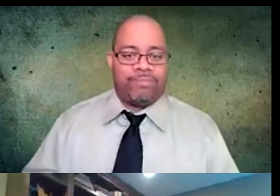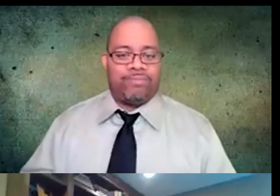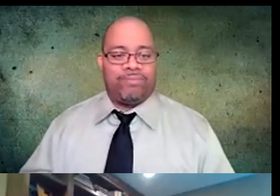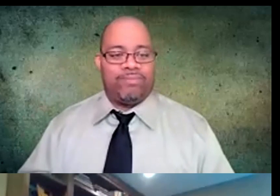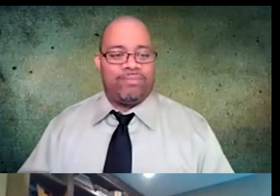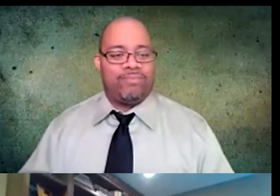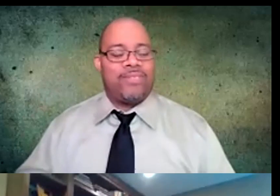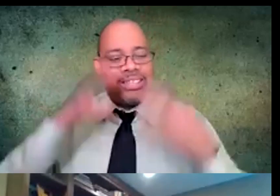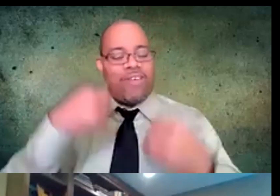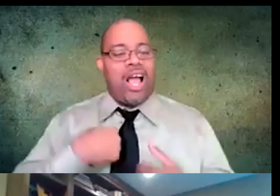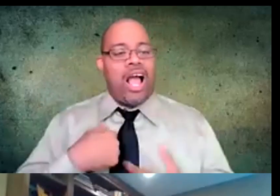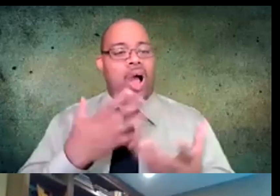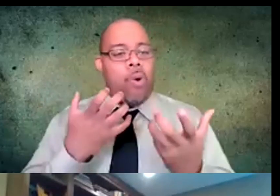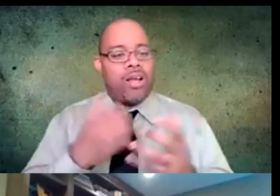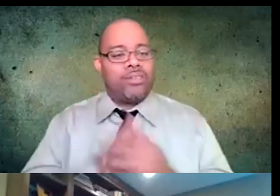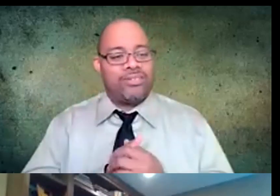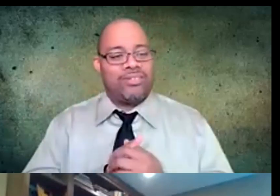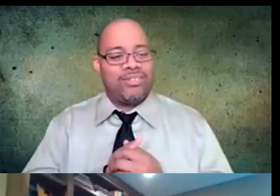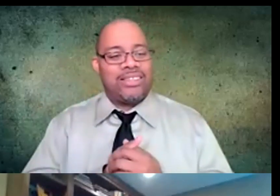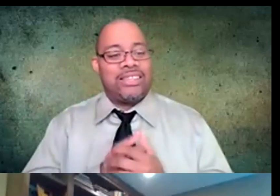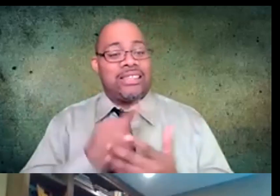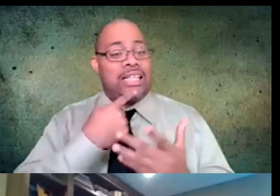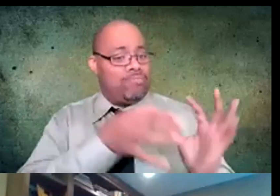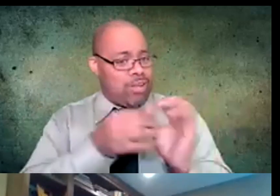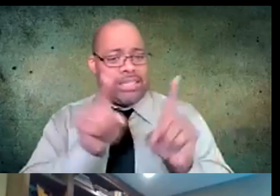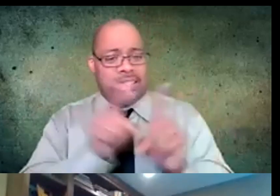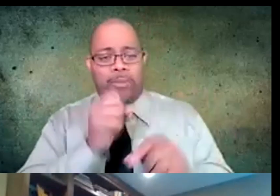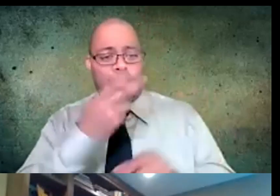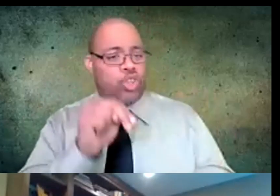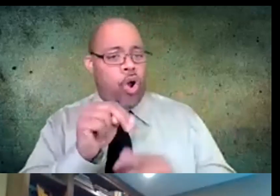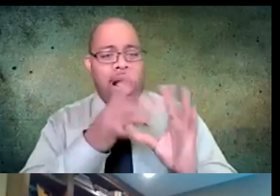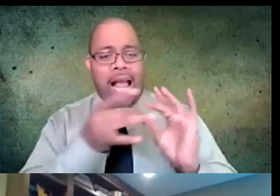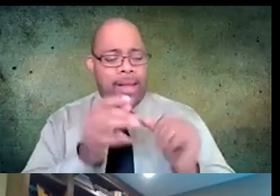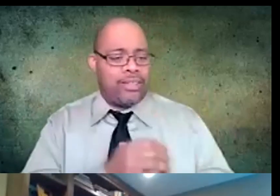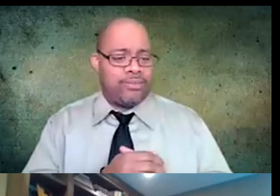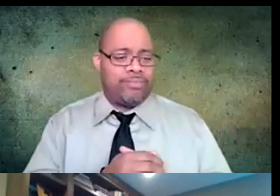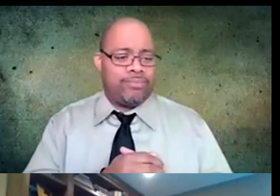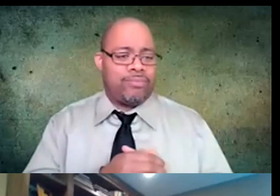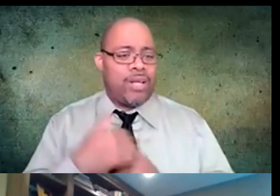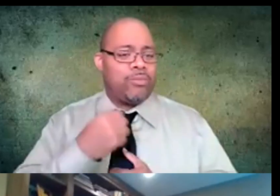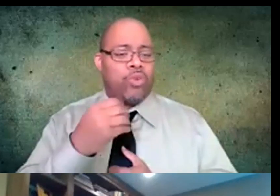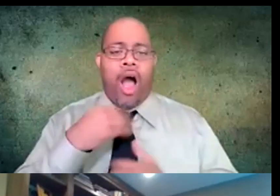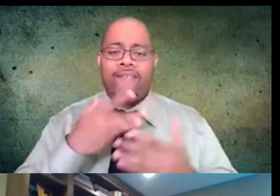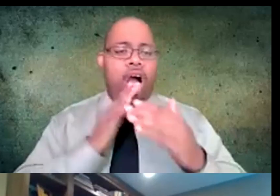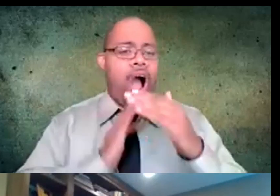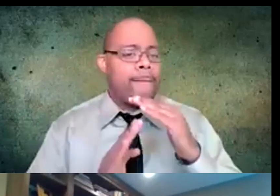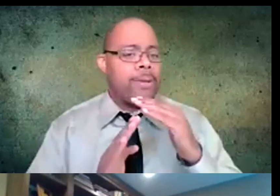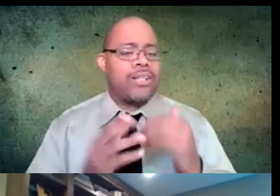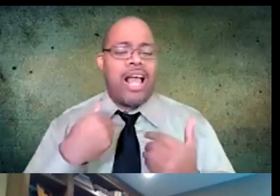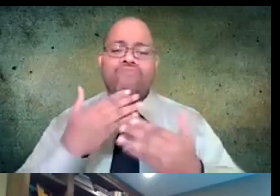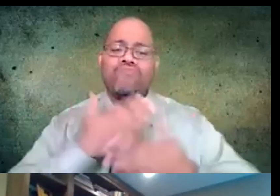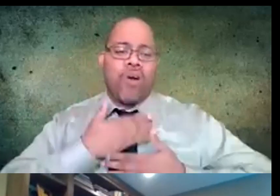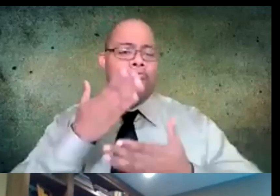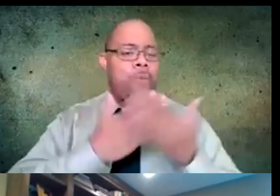Absolutely. I would just want to echo Sean's comments, and just, I'm so humbled and grateful to be